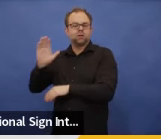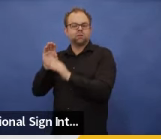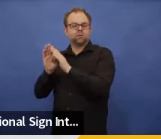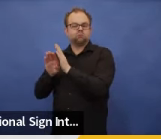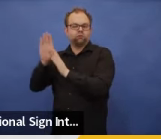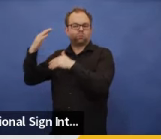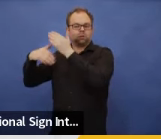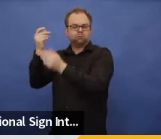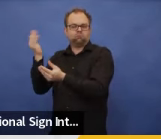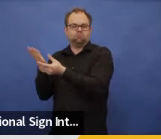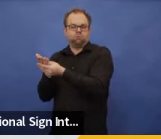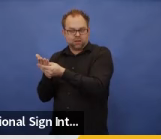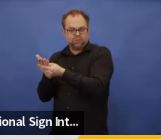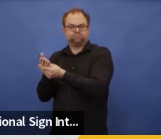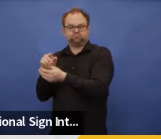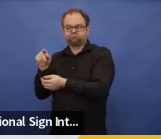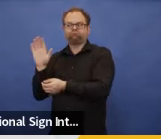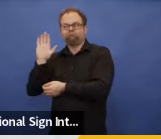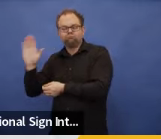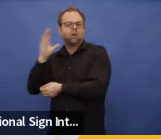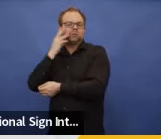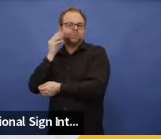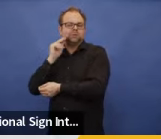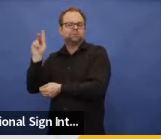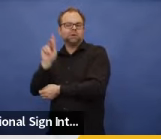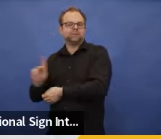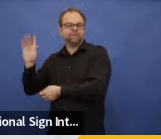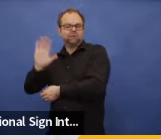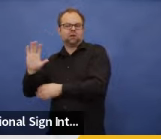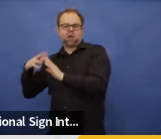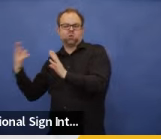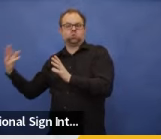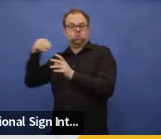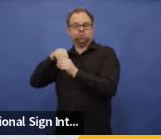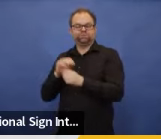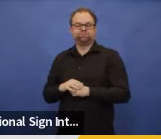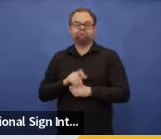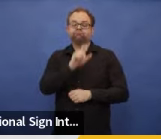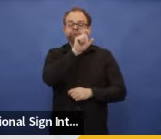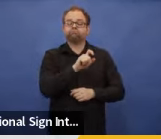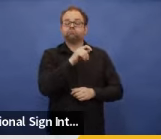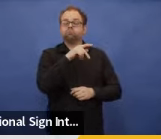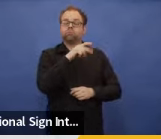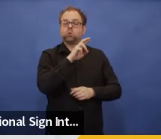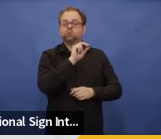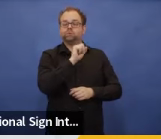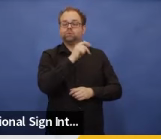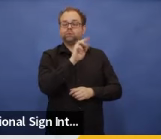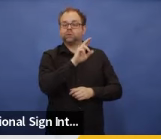Then we will have a presentation on the Cash for Work program supported by the German